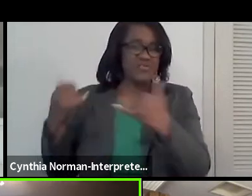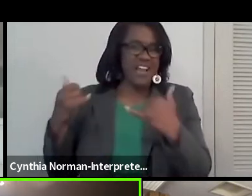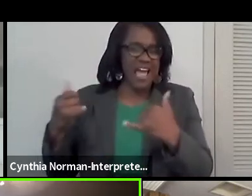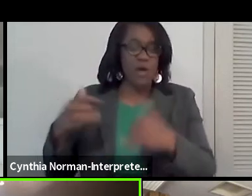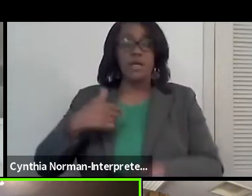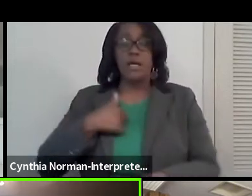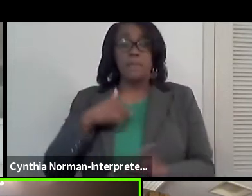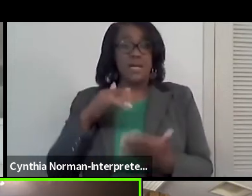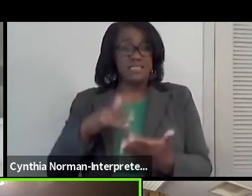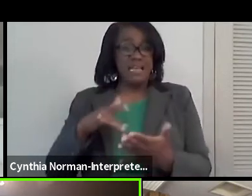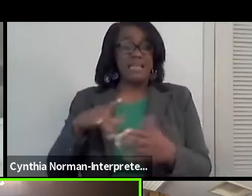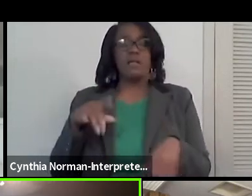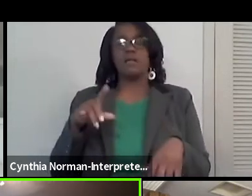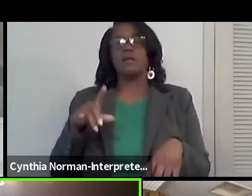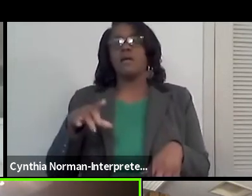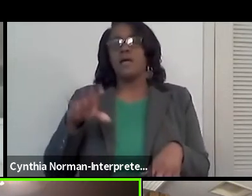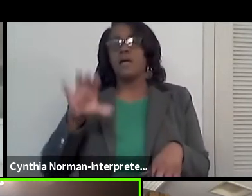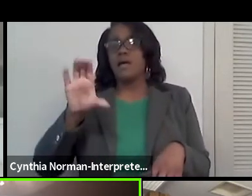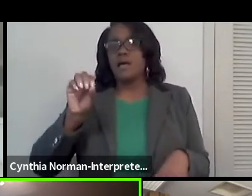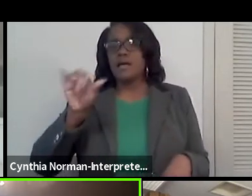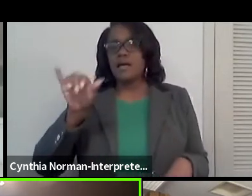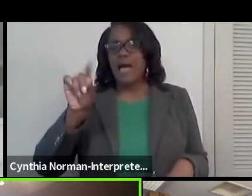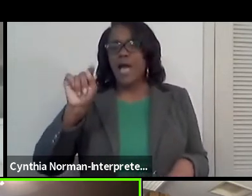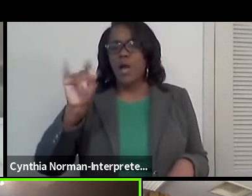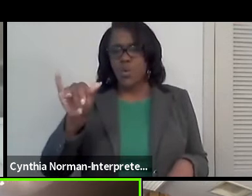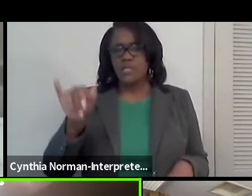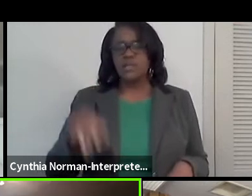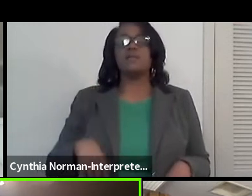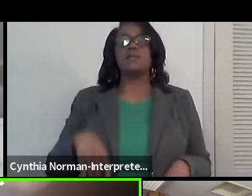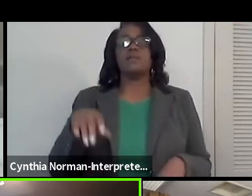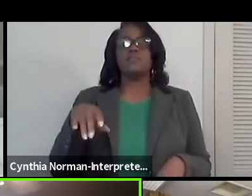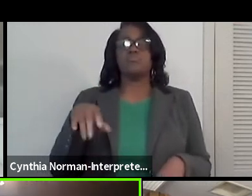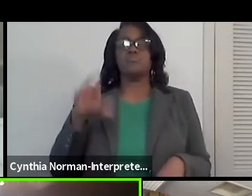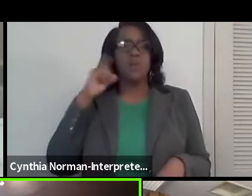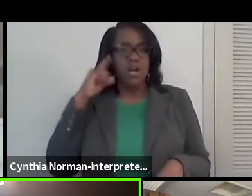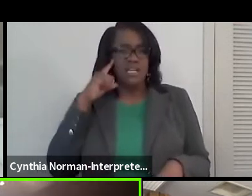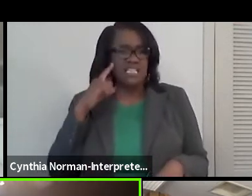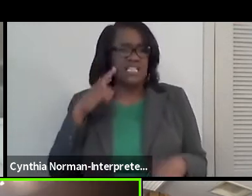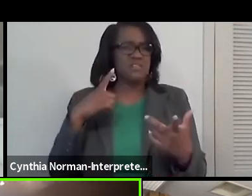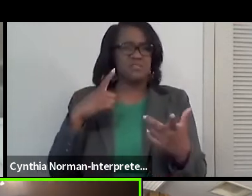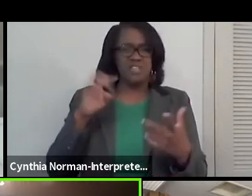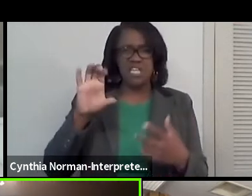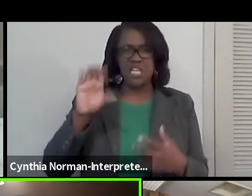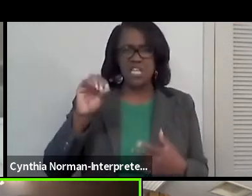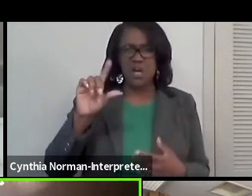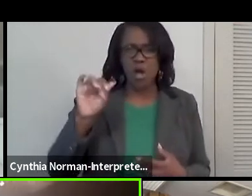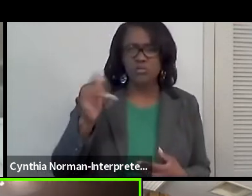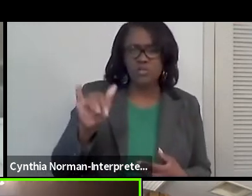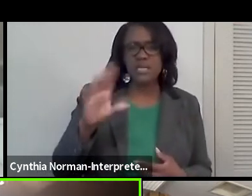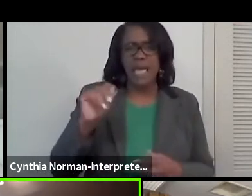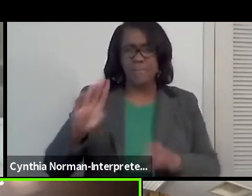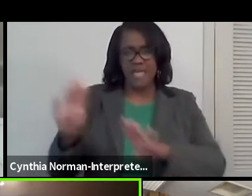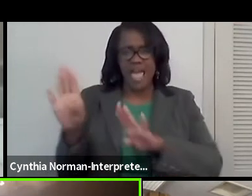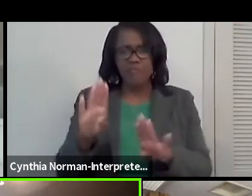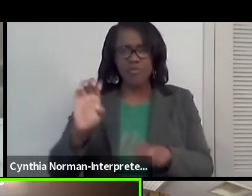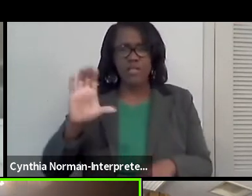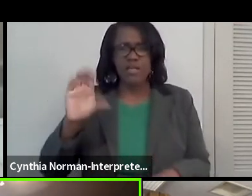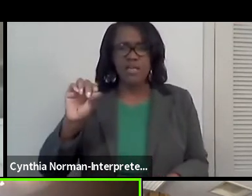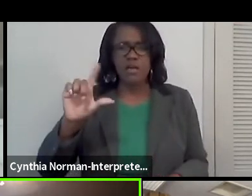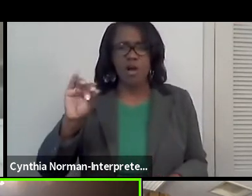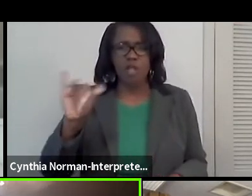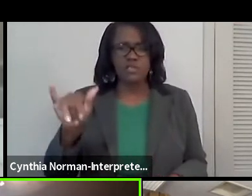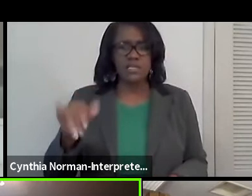on coyote cognitive ecology and behavioral ecology. I see a huge problem with the obsession